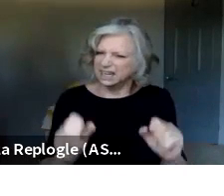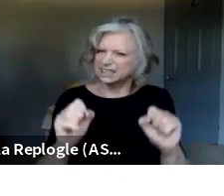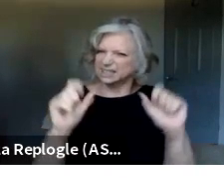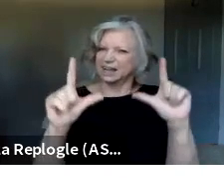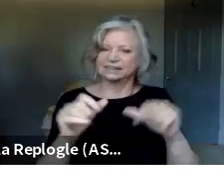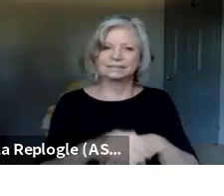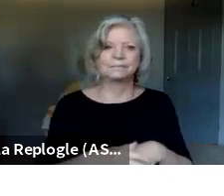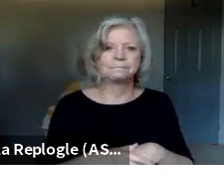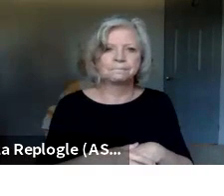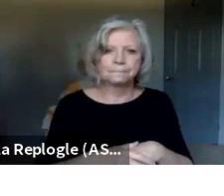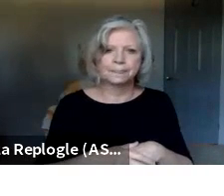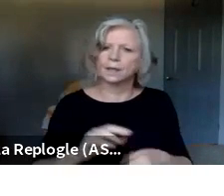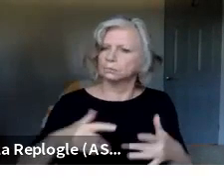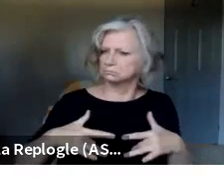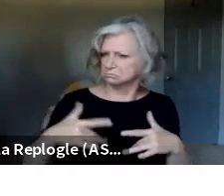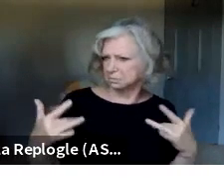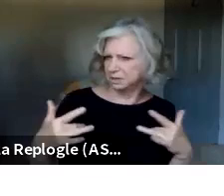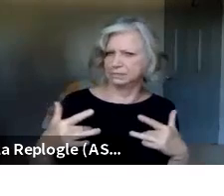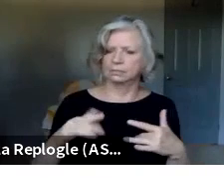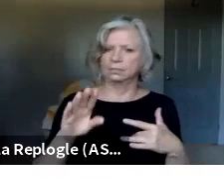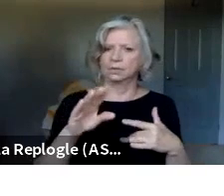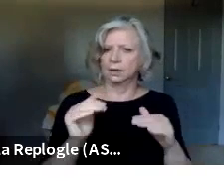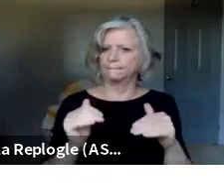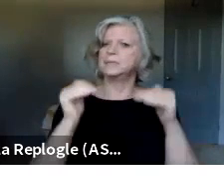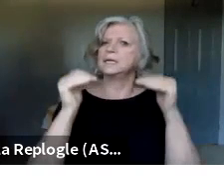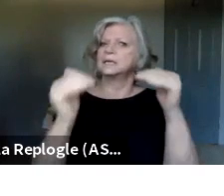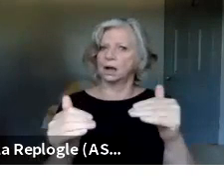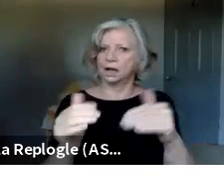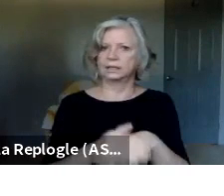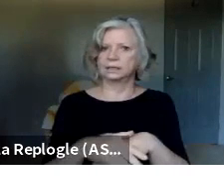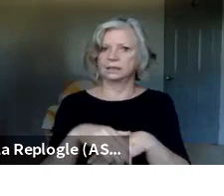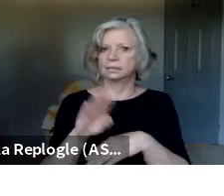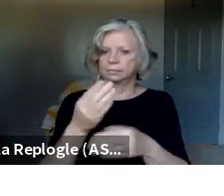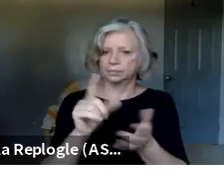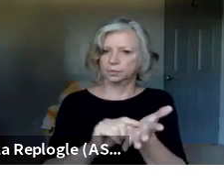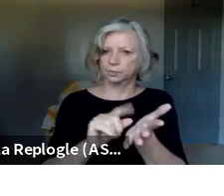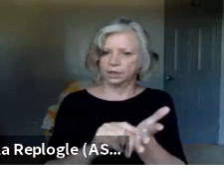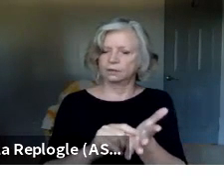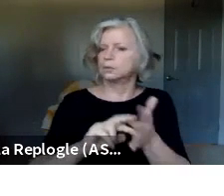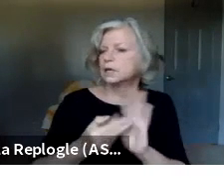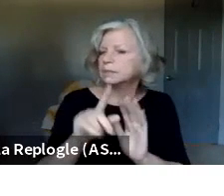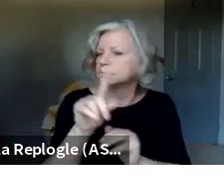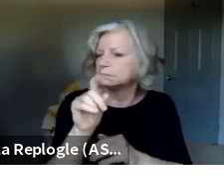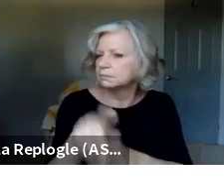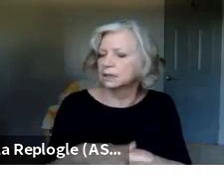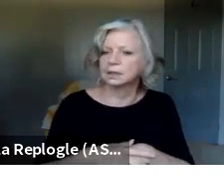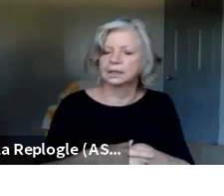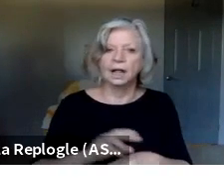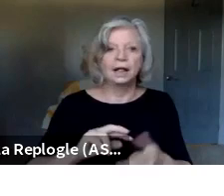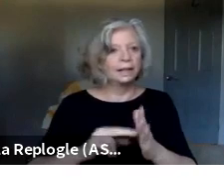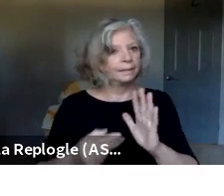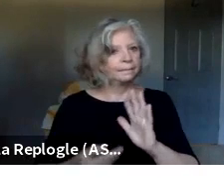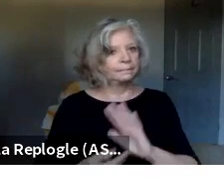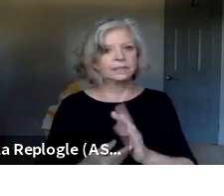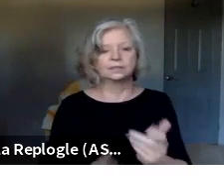So what that means is that most of the restrictions here in the state of California have been lifted.